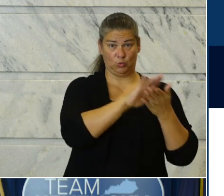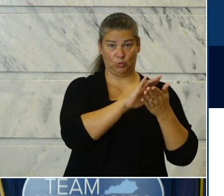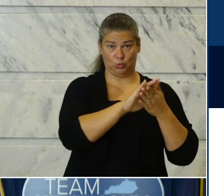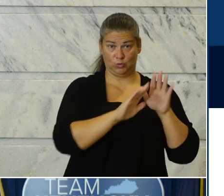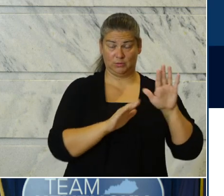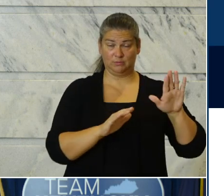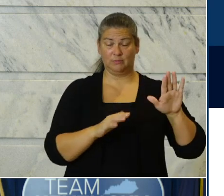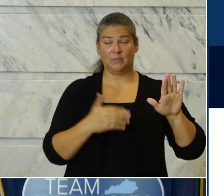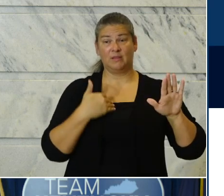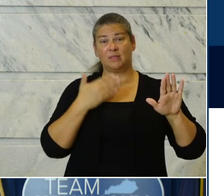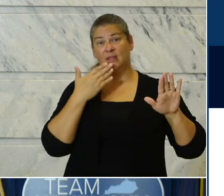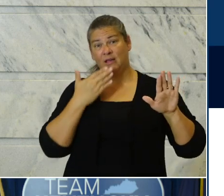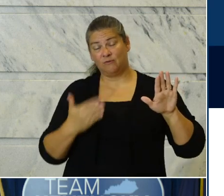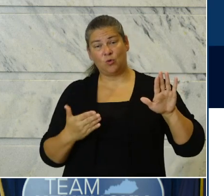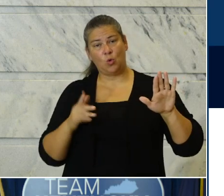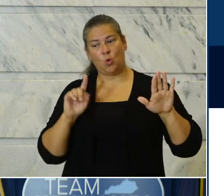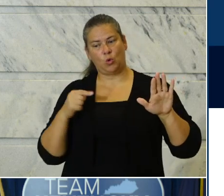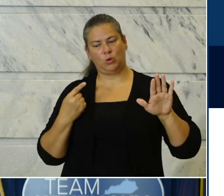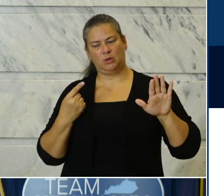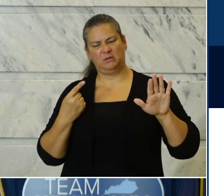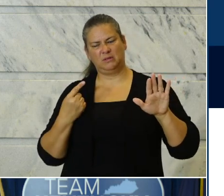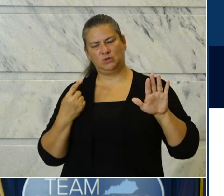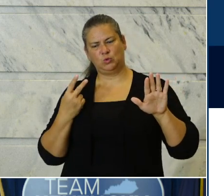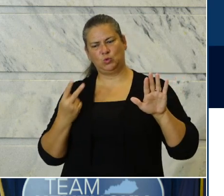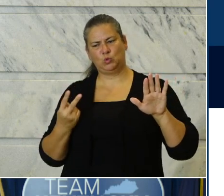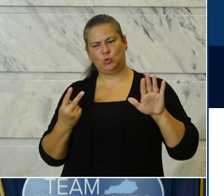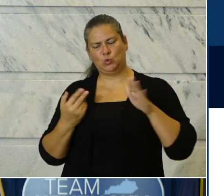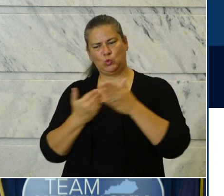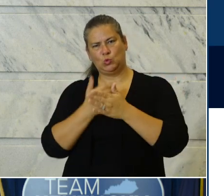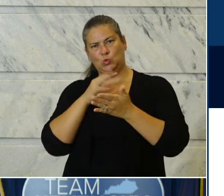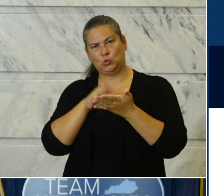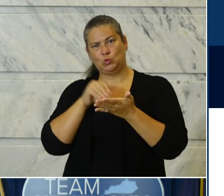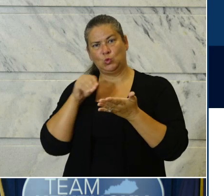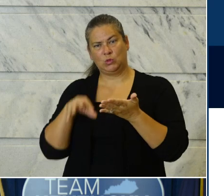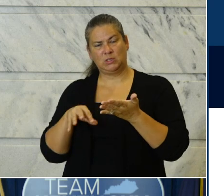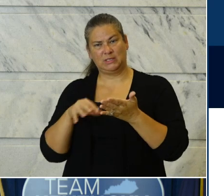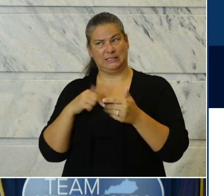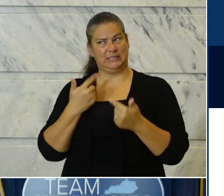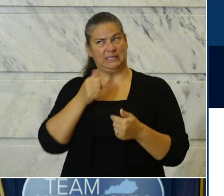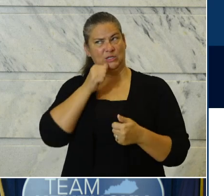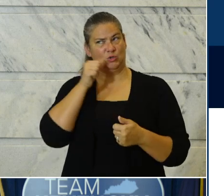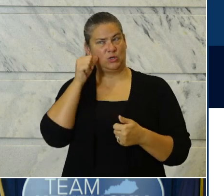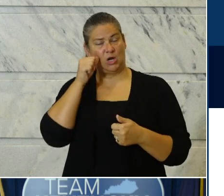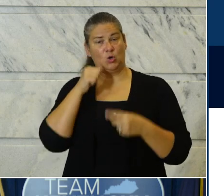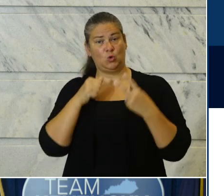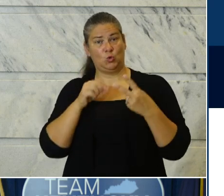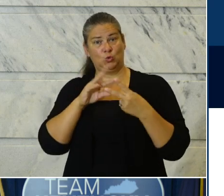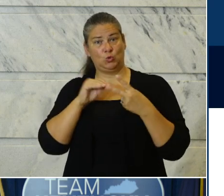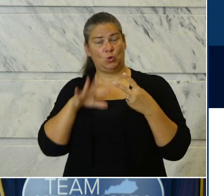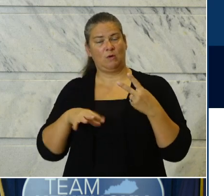just a couple of additions since yesterday. 2 new students, 4 new teachers.